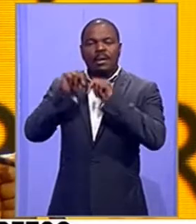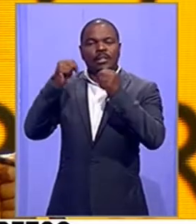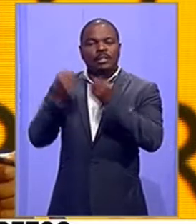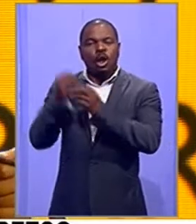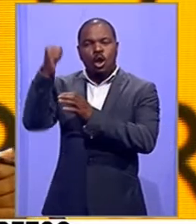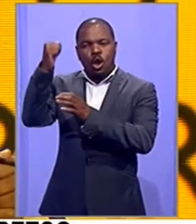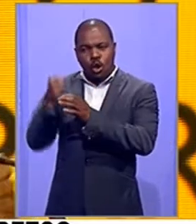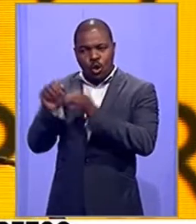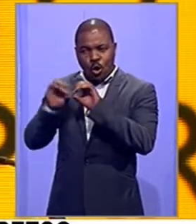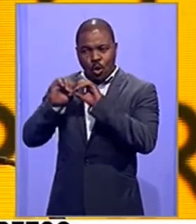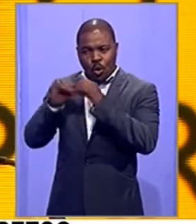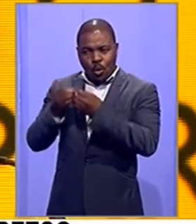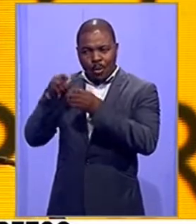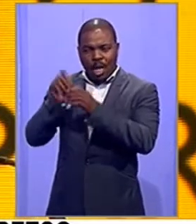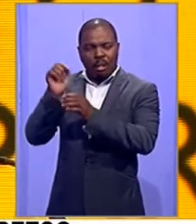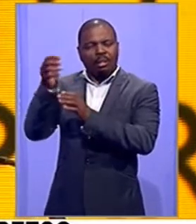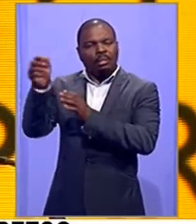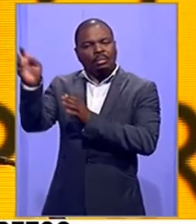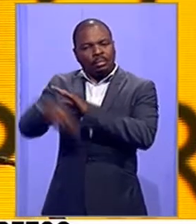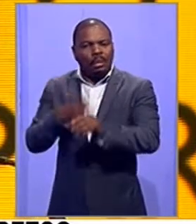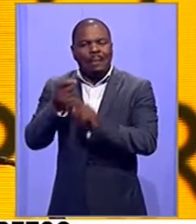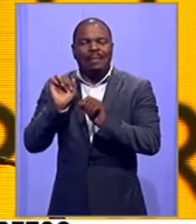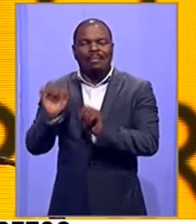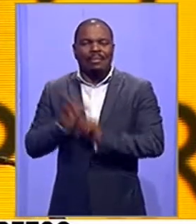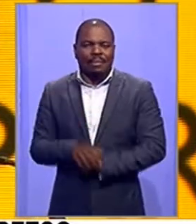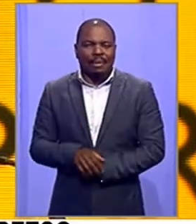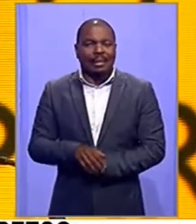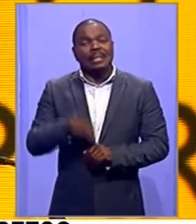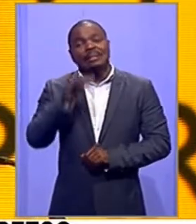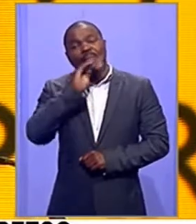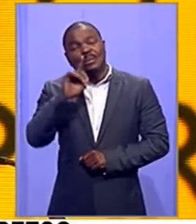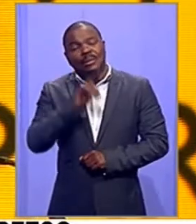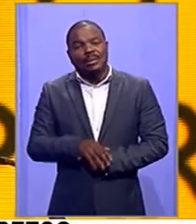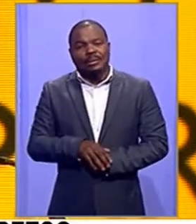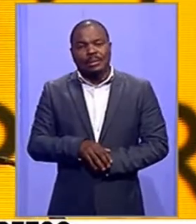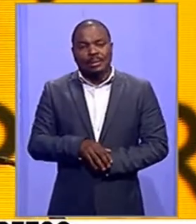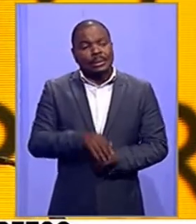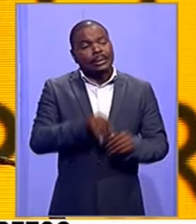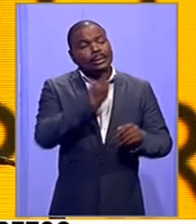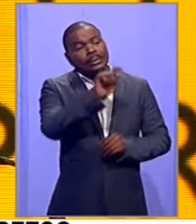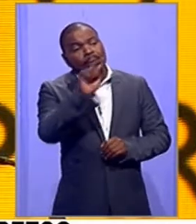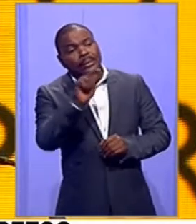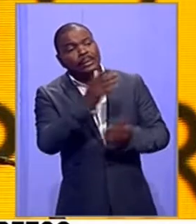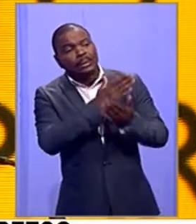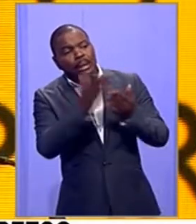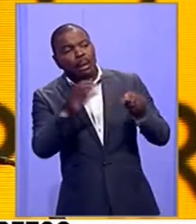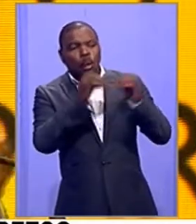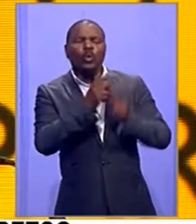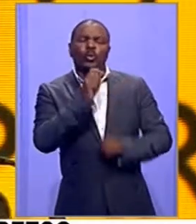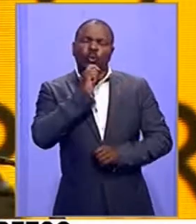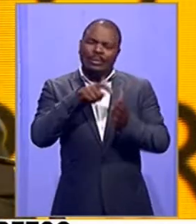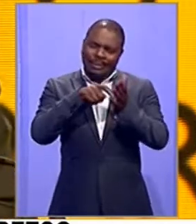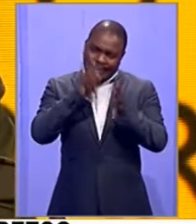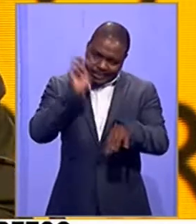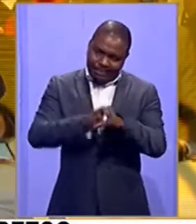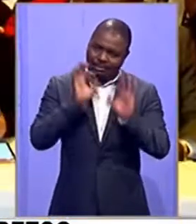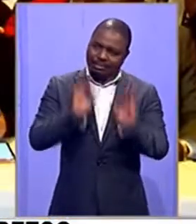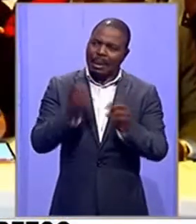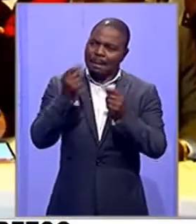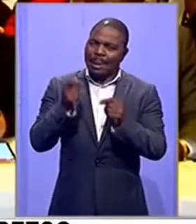Commission. This denied legitimate and deserving organizations the opportunity to access